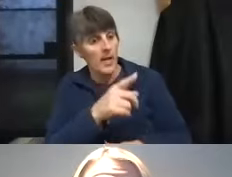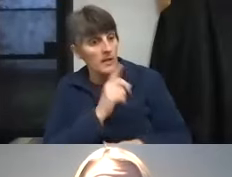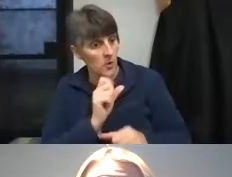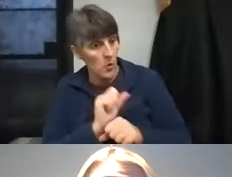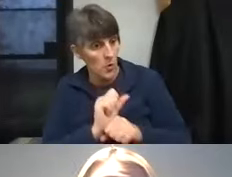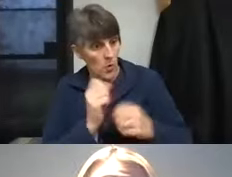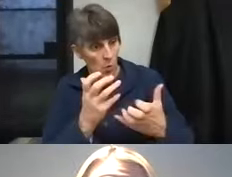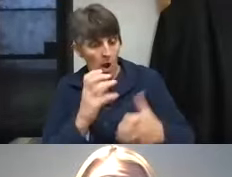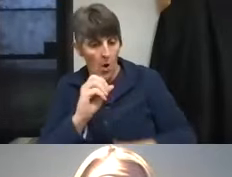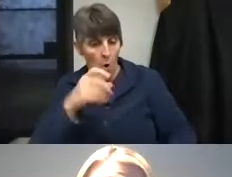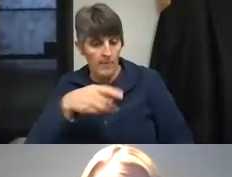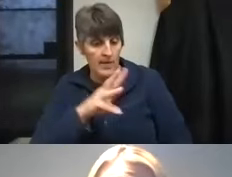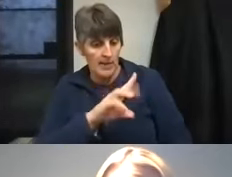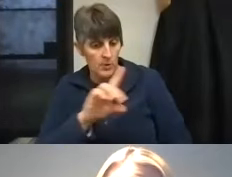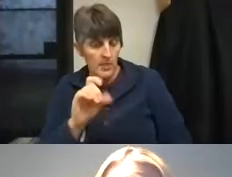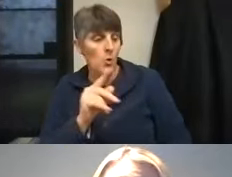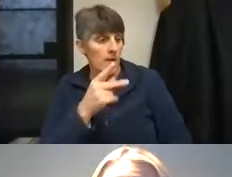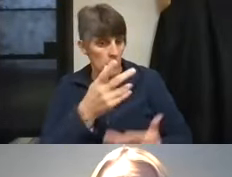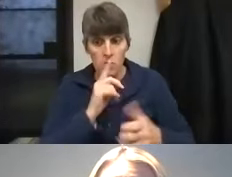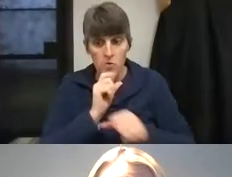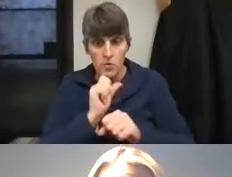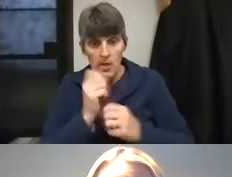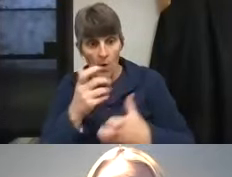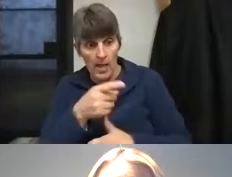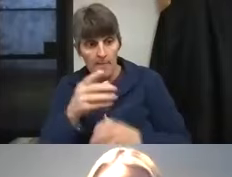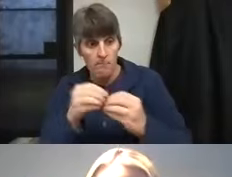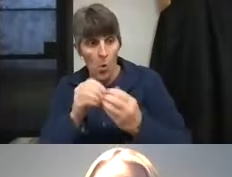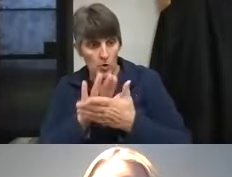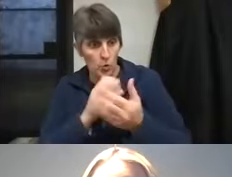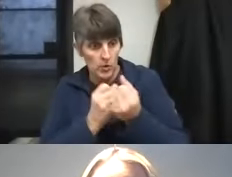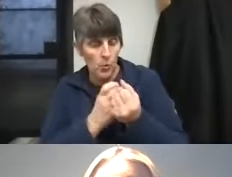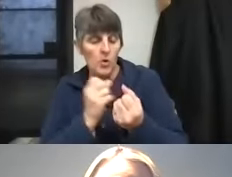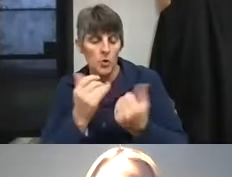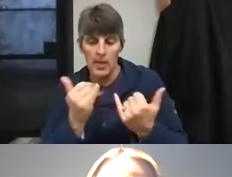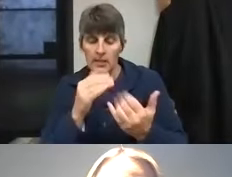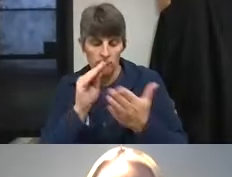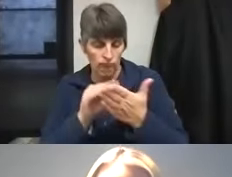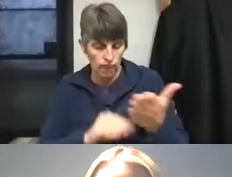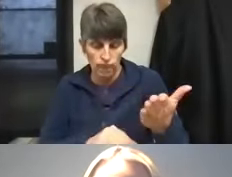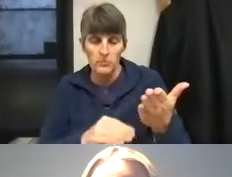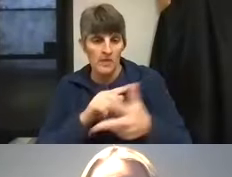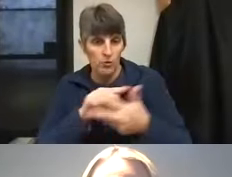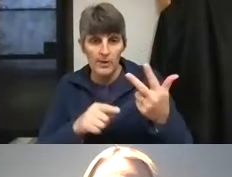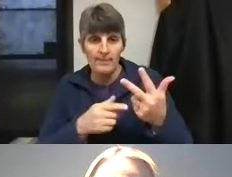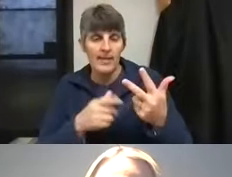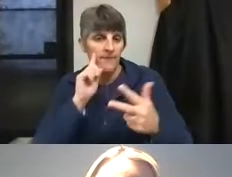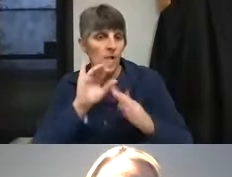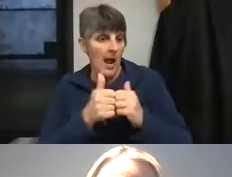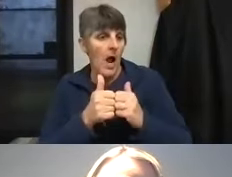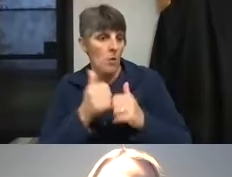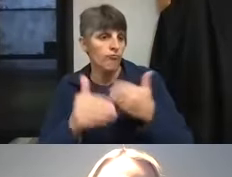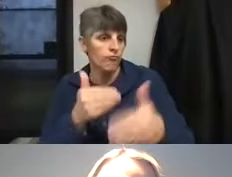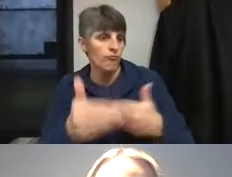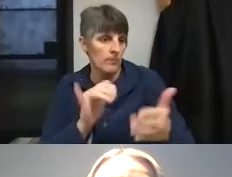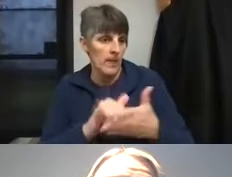want OPWDD. Okay, so you really want him to get more school support. So let's jot these 3 things down for how you can get